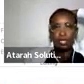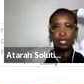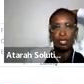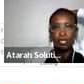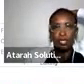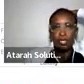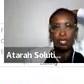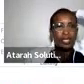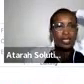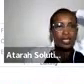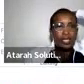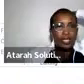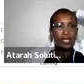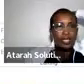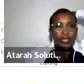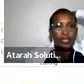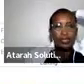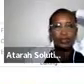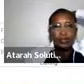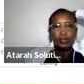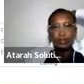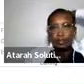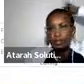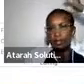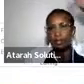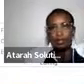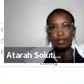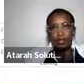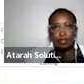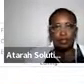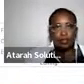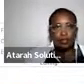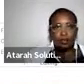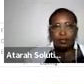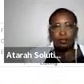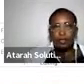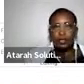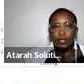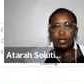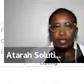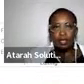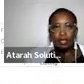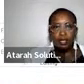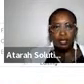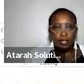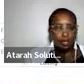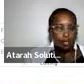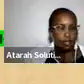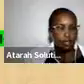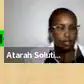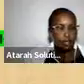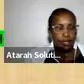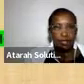on it. And I don't know. Okay, this thing is not going full screen.